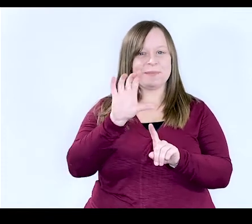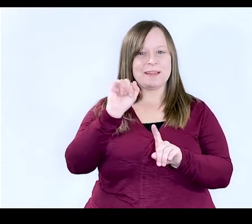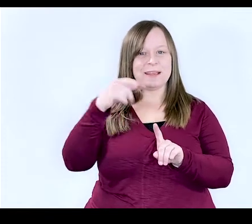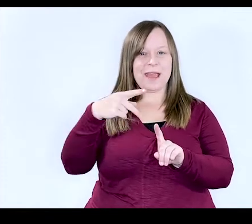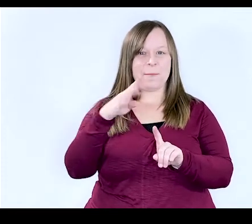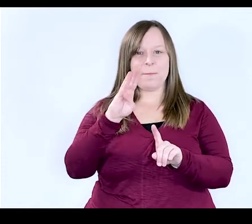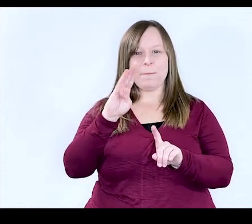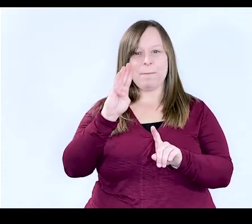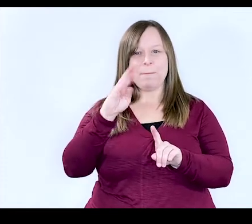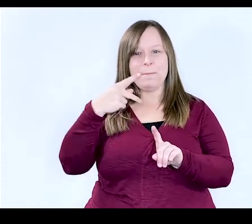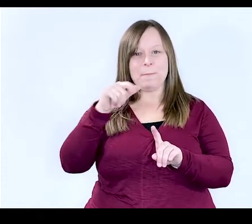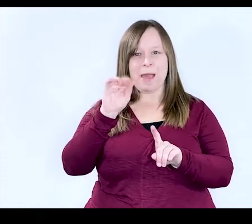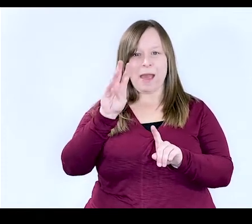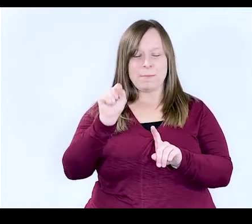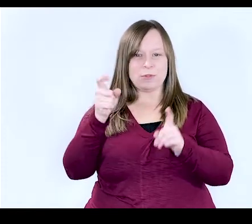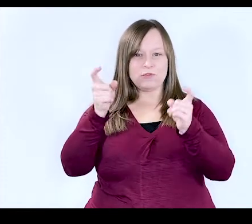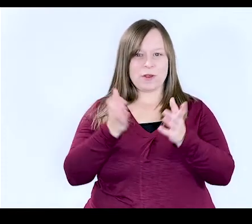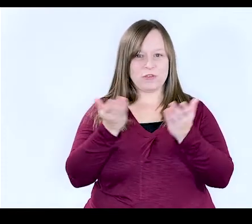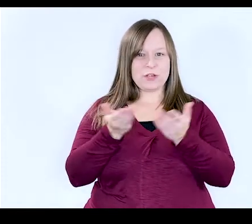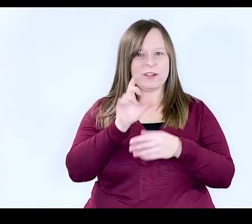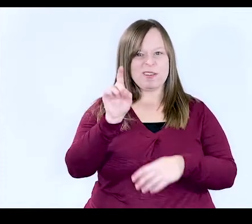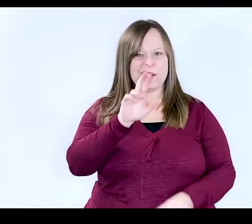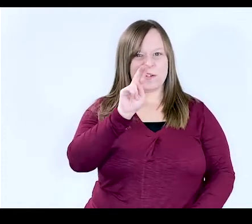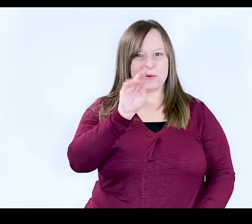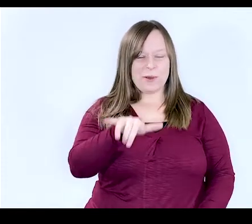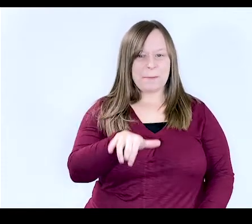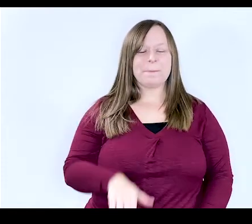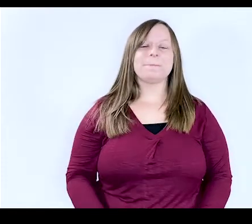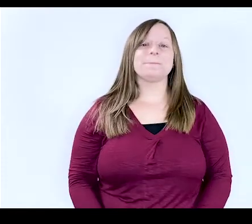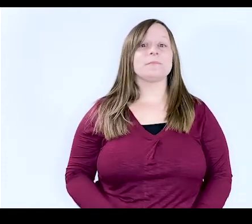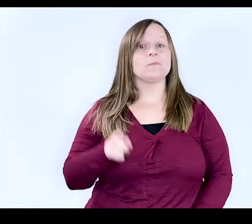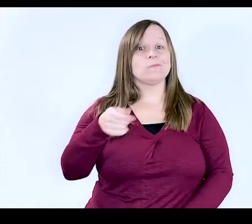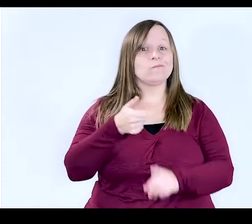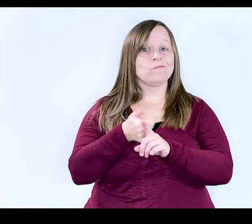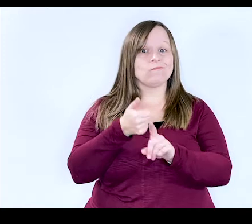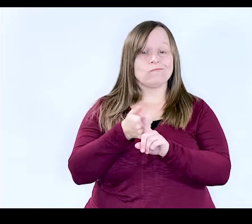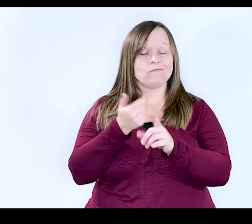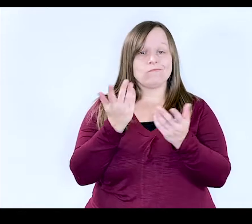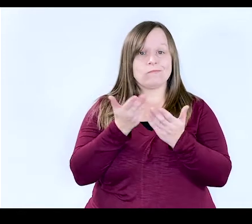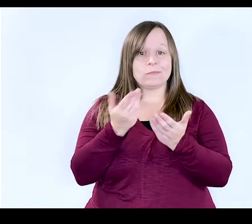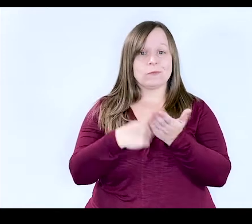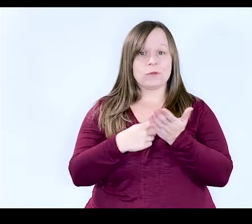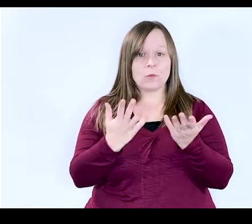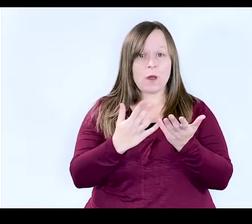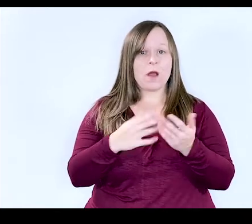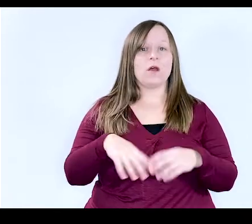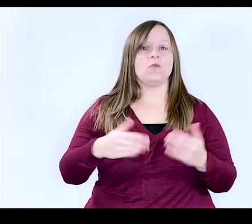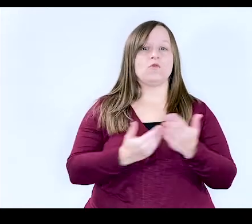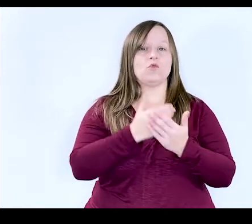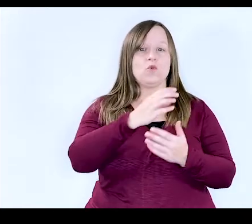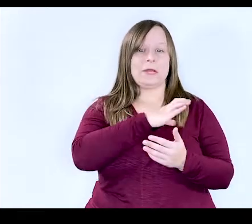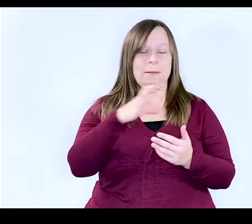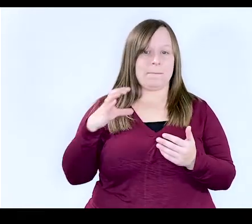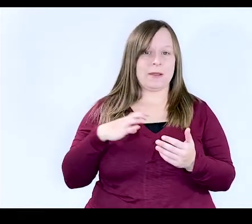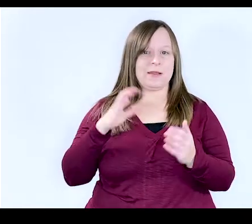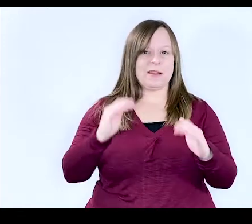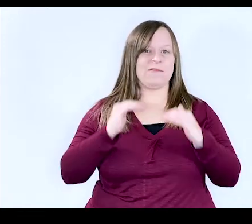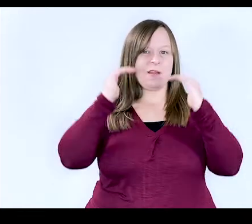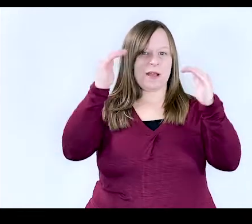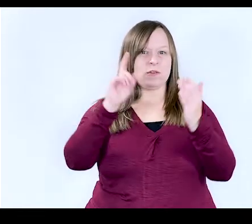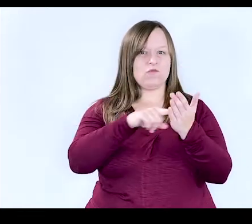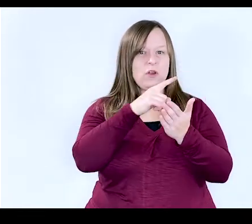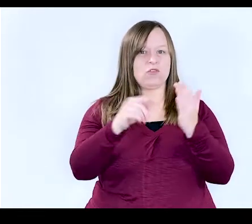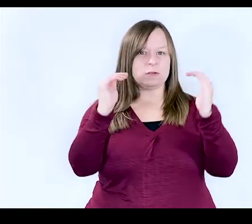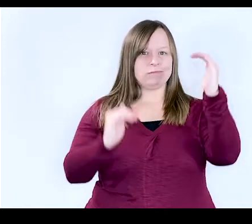the CAP and PABSS Program Director at Disability Rights New York. She's here to discuss DRNY's new Committee on